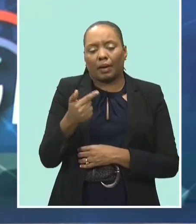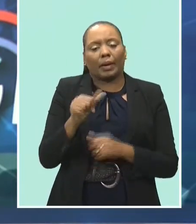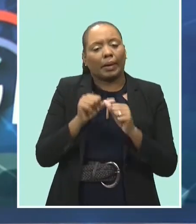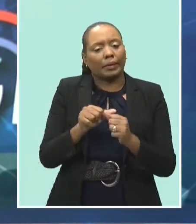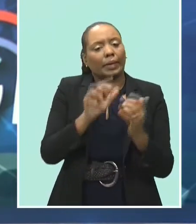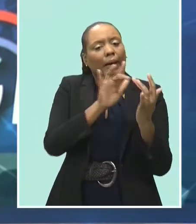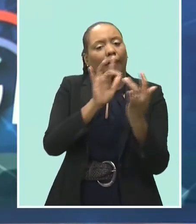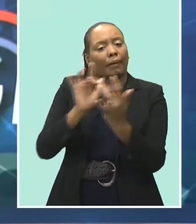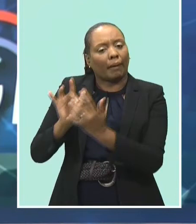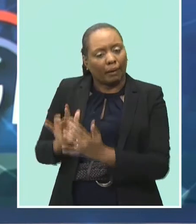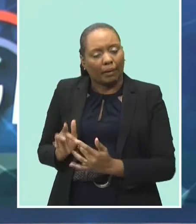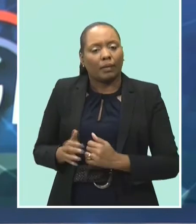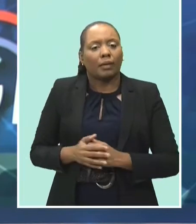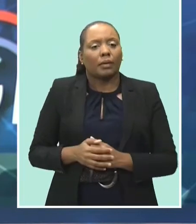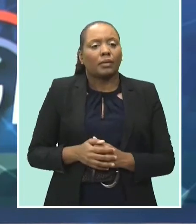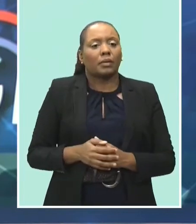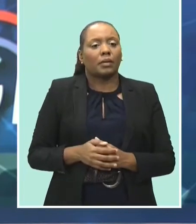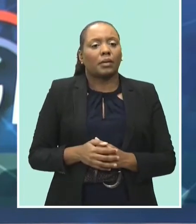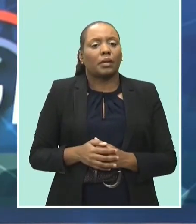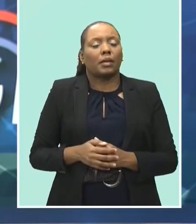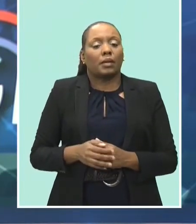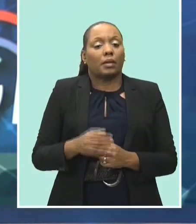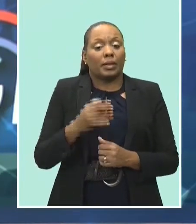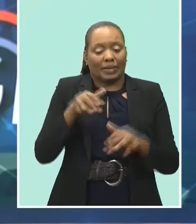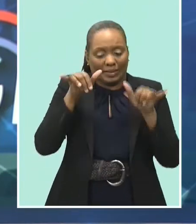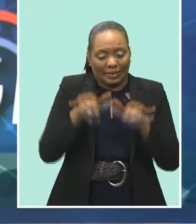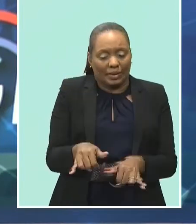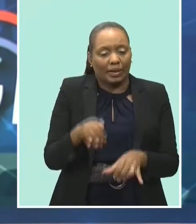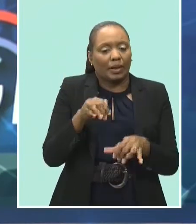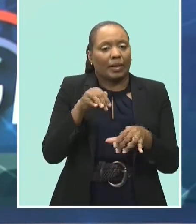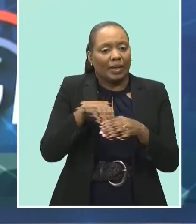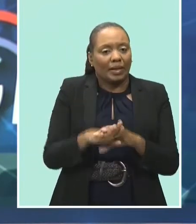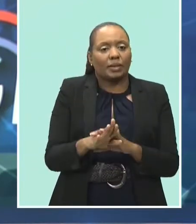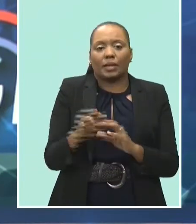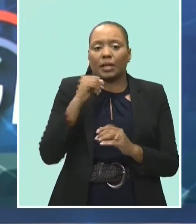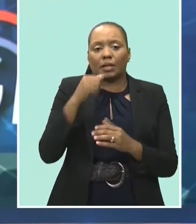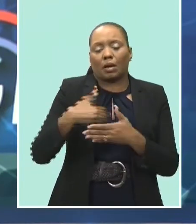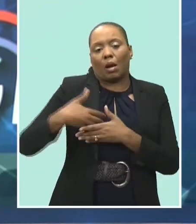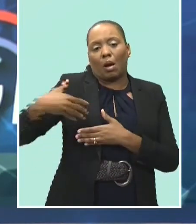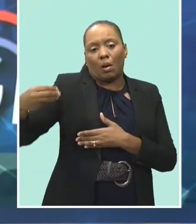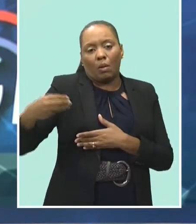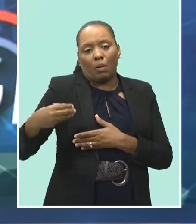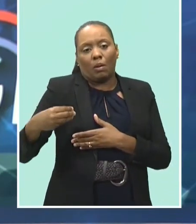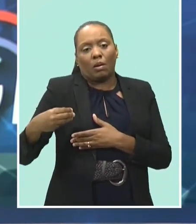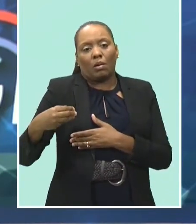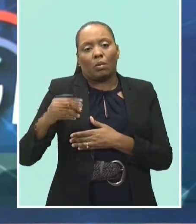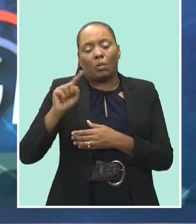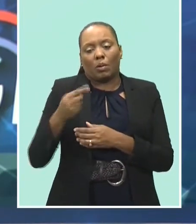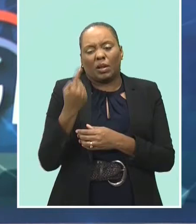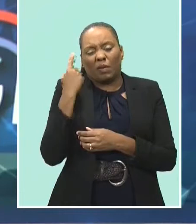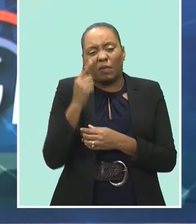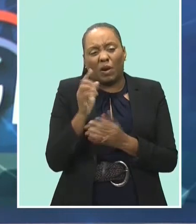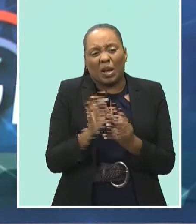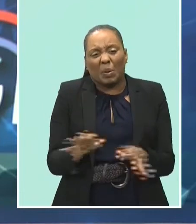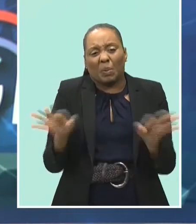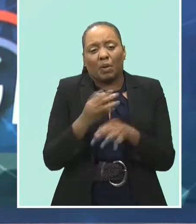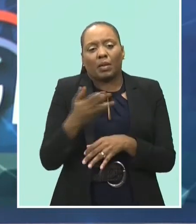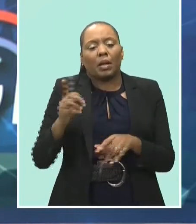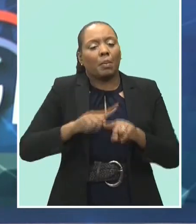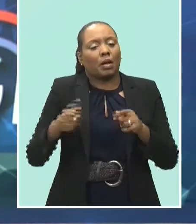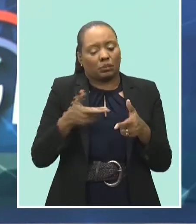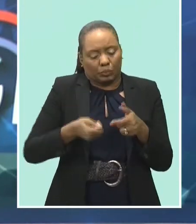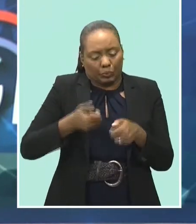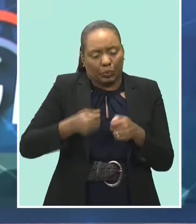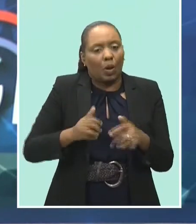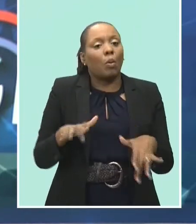leaving only to source supplies and are in contact with each other, the embassy, and the Barbadian community in China through messaging apps and